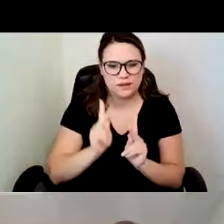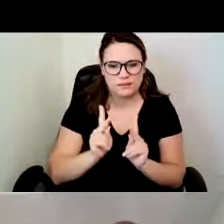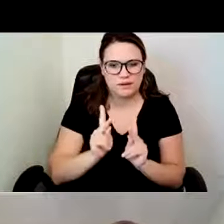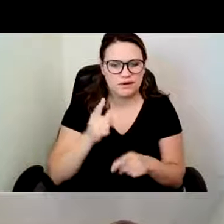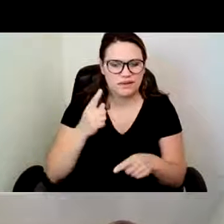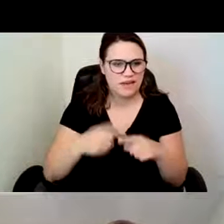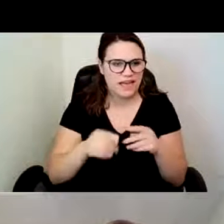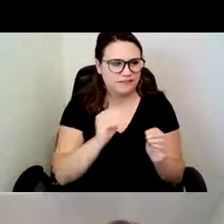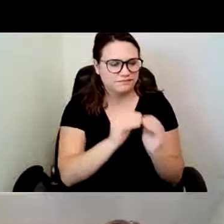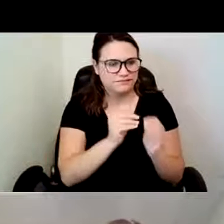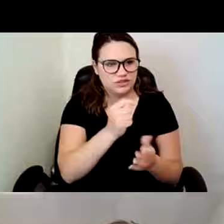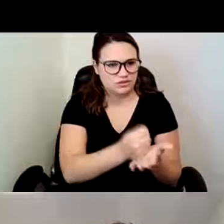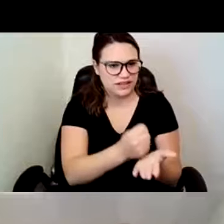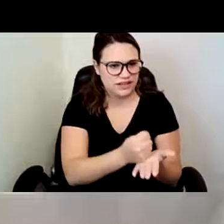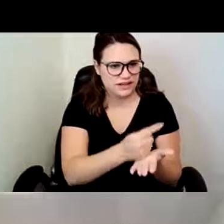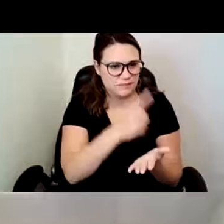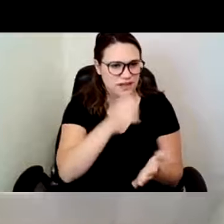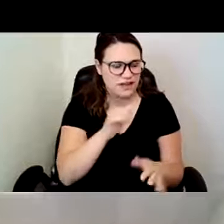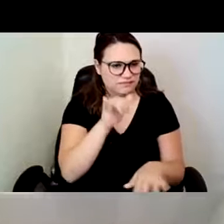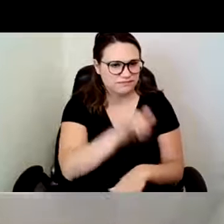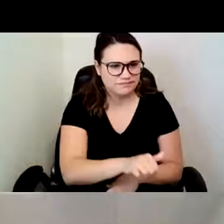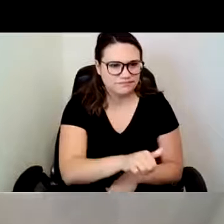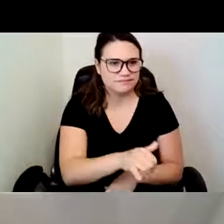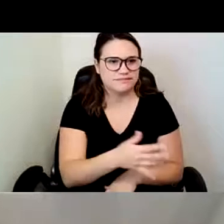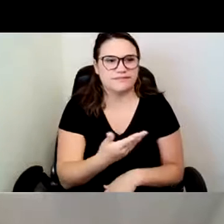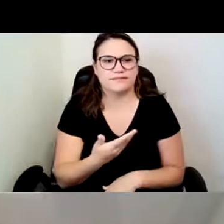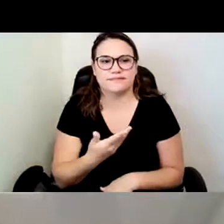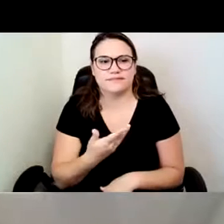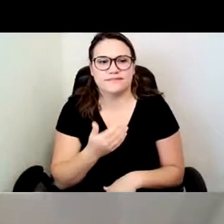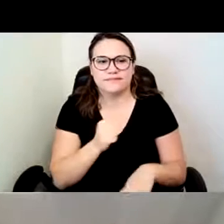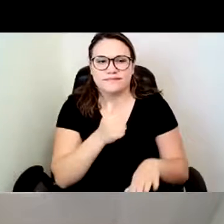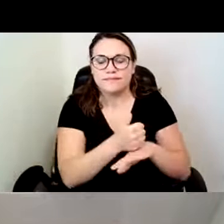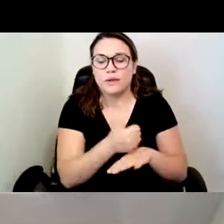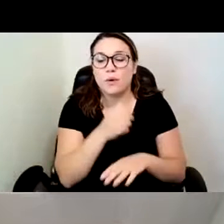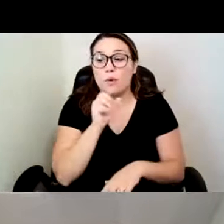ways. Or maybe they don't know how to access treatment.